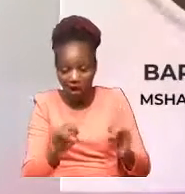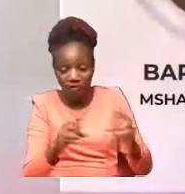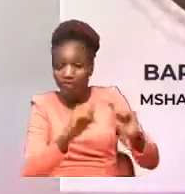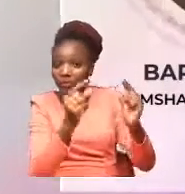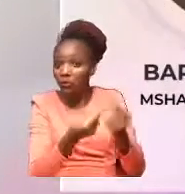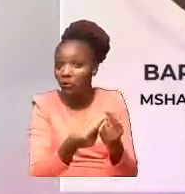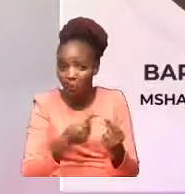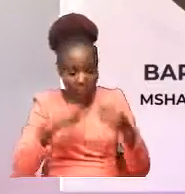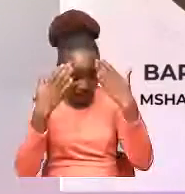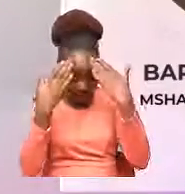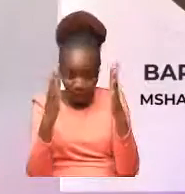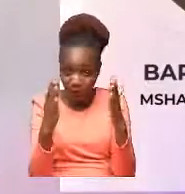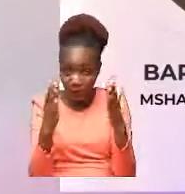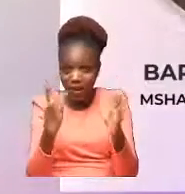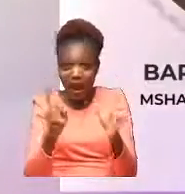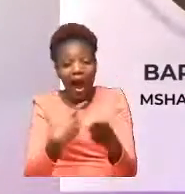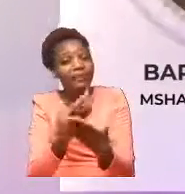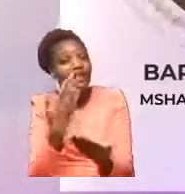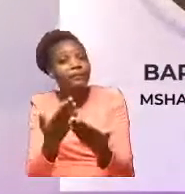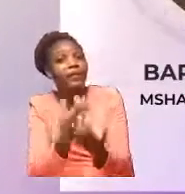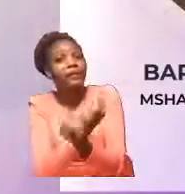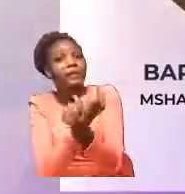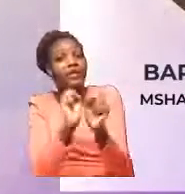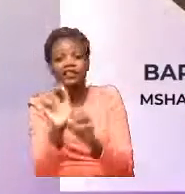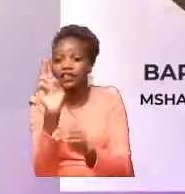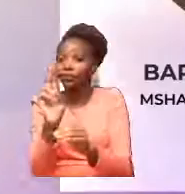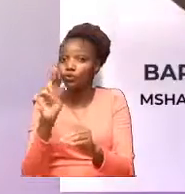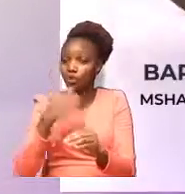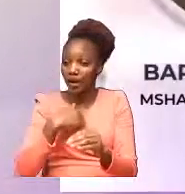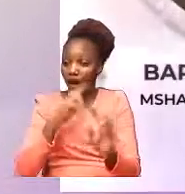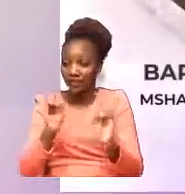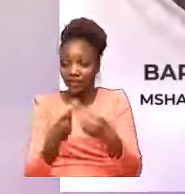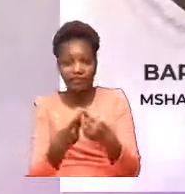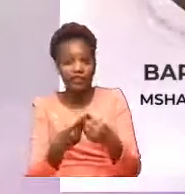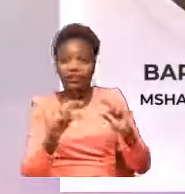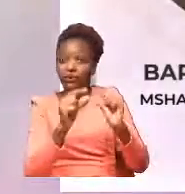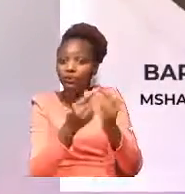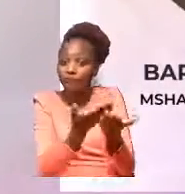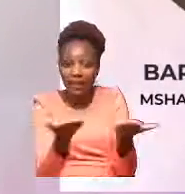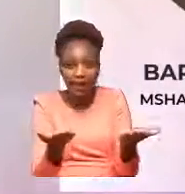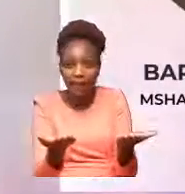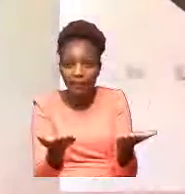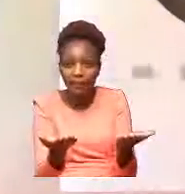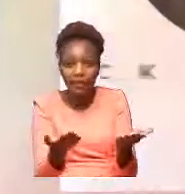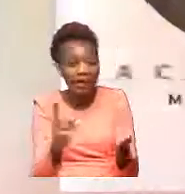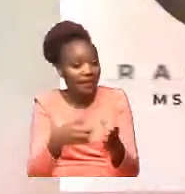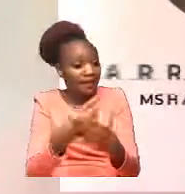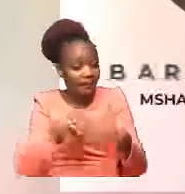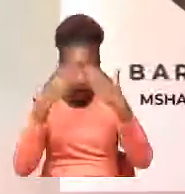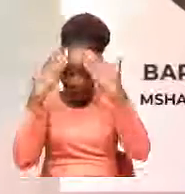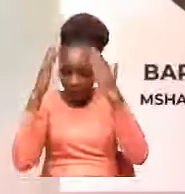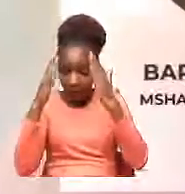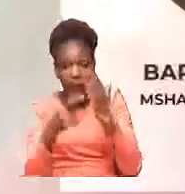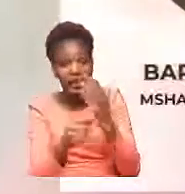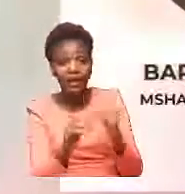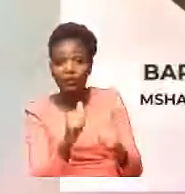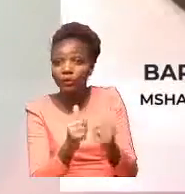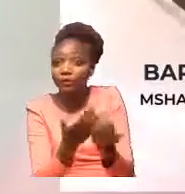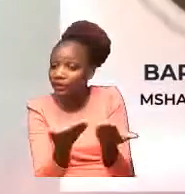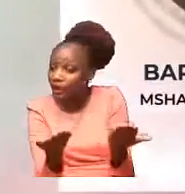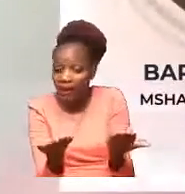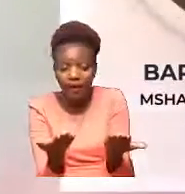something. President Kenyatta will go in another direction with his own strand. I don't know whether he's going to call it